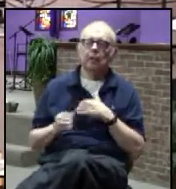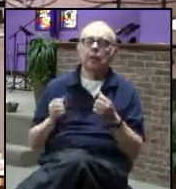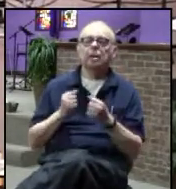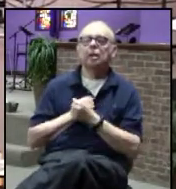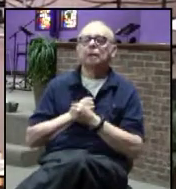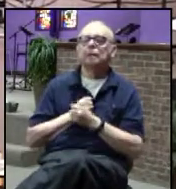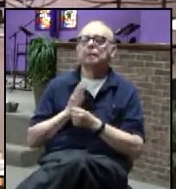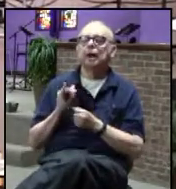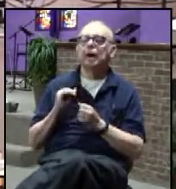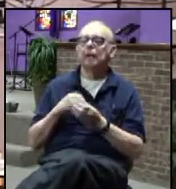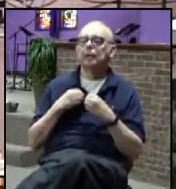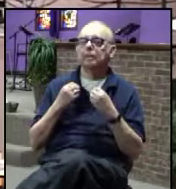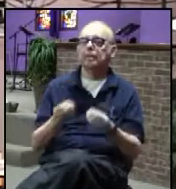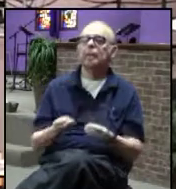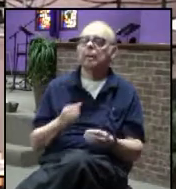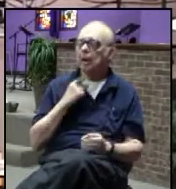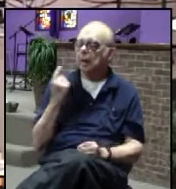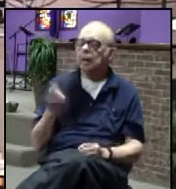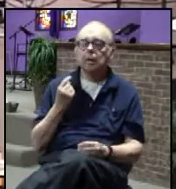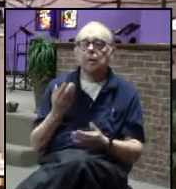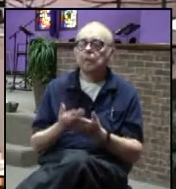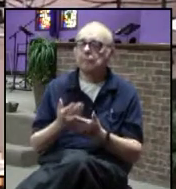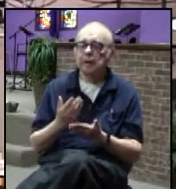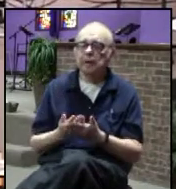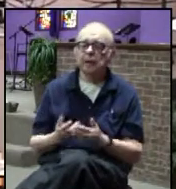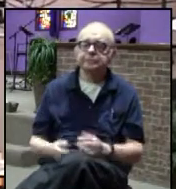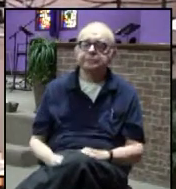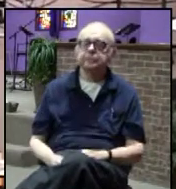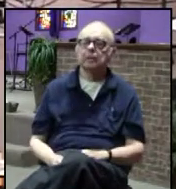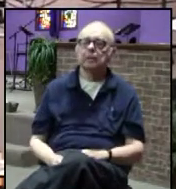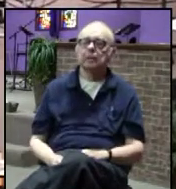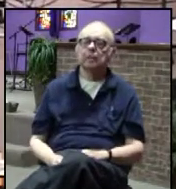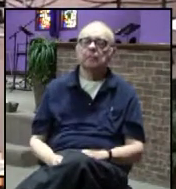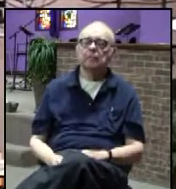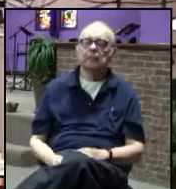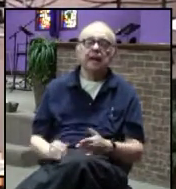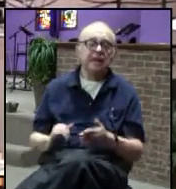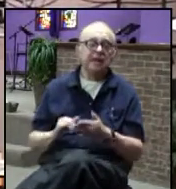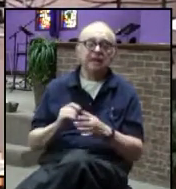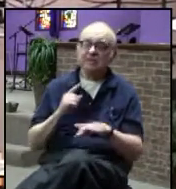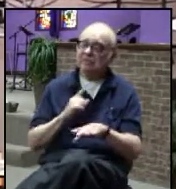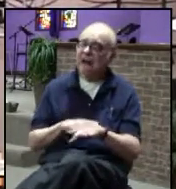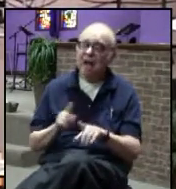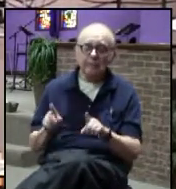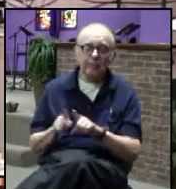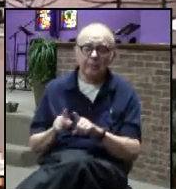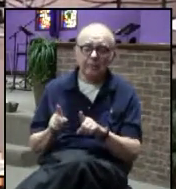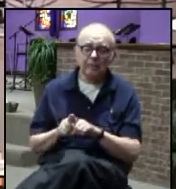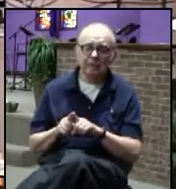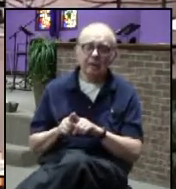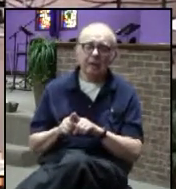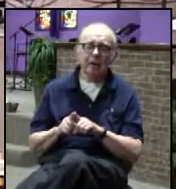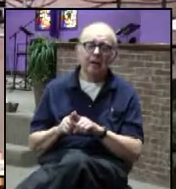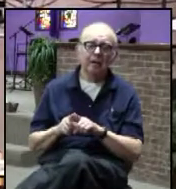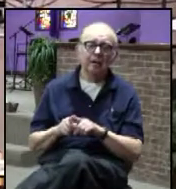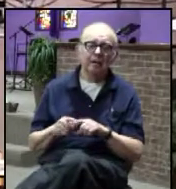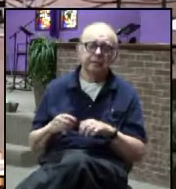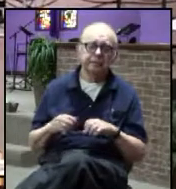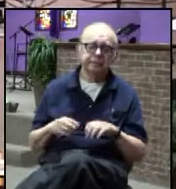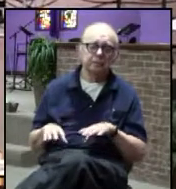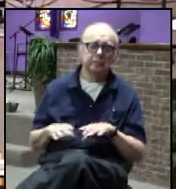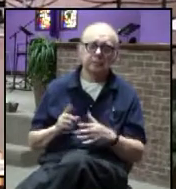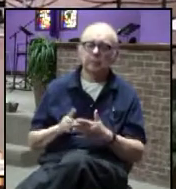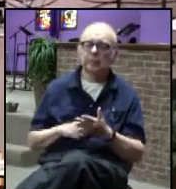giving. It isn't always money. It's time, effort. There are